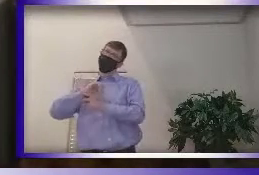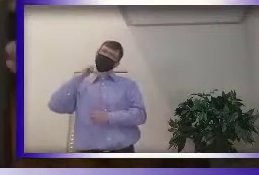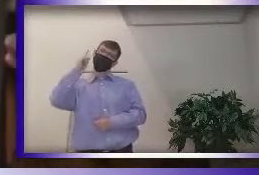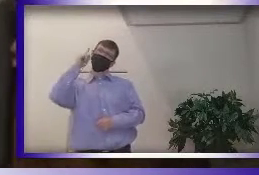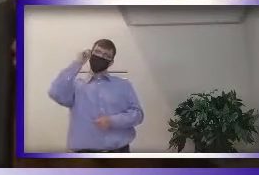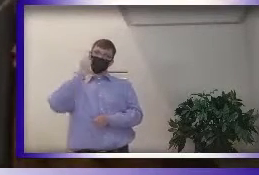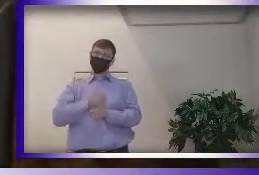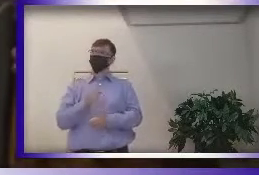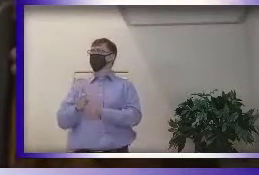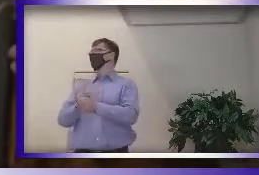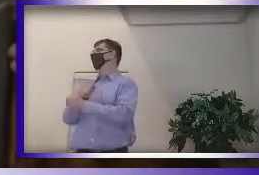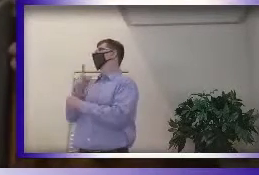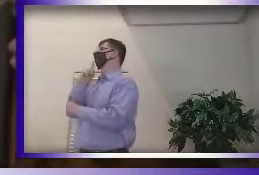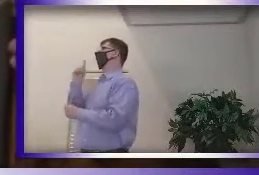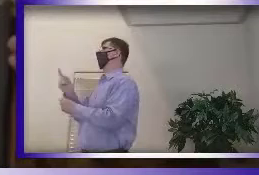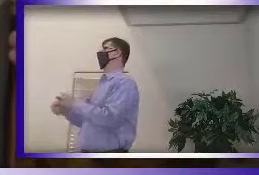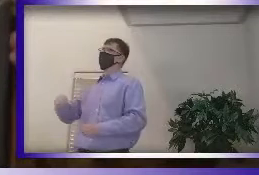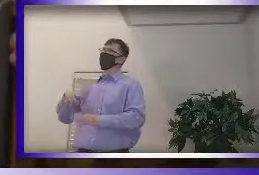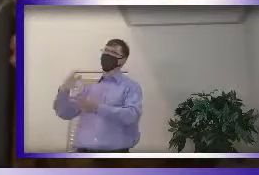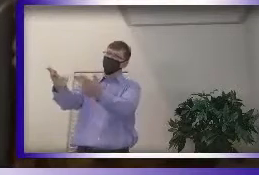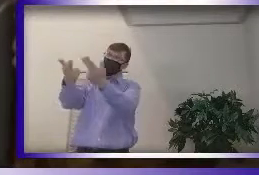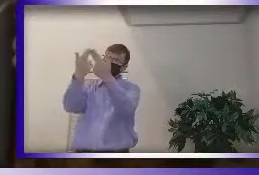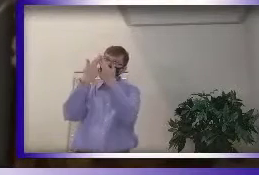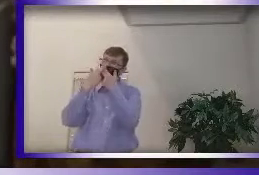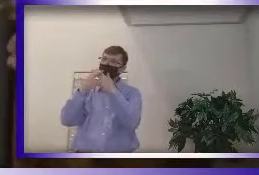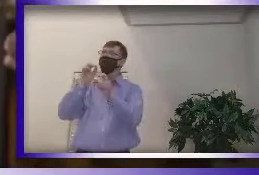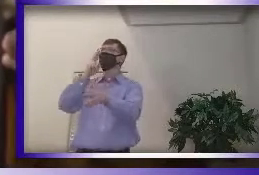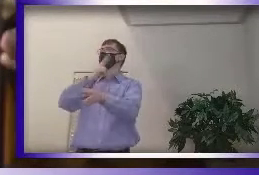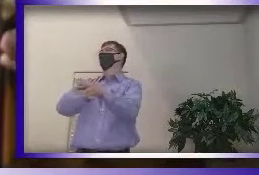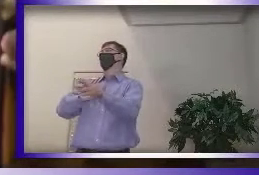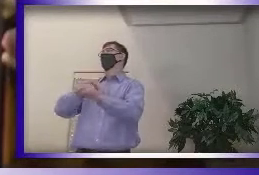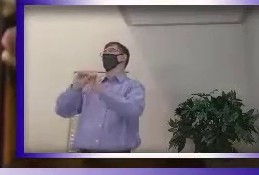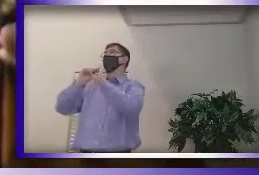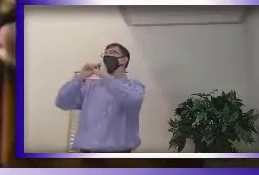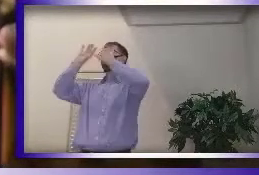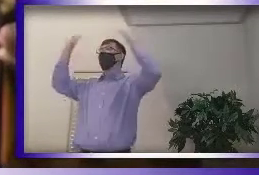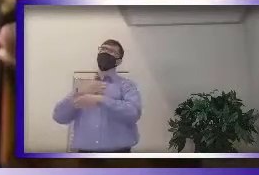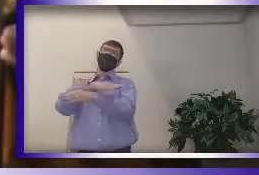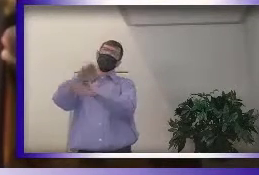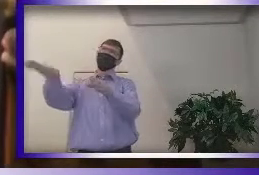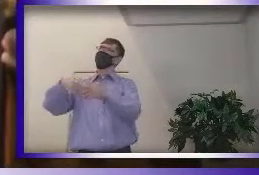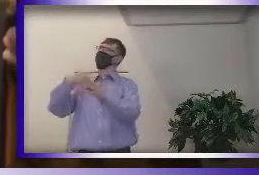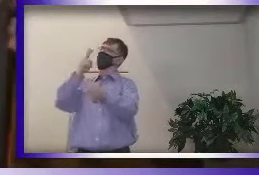just work on Beetlejuice. Beetlejuice.